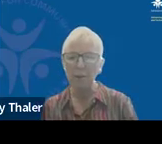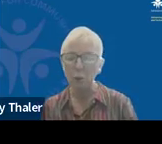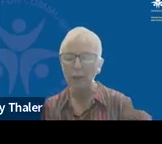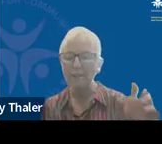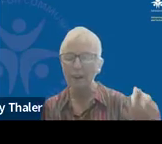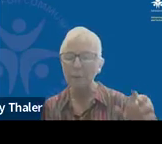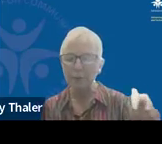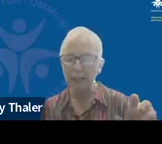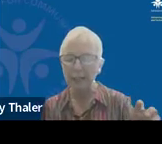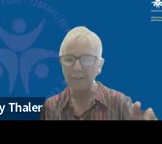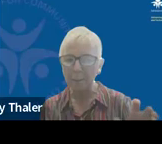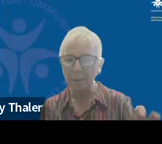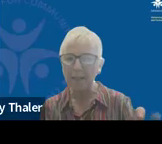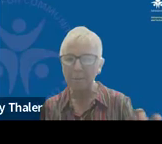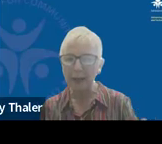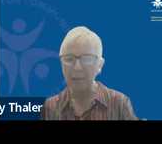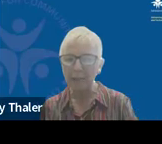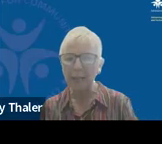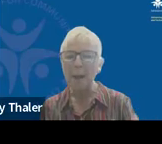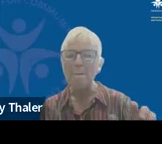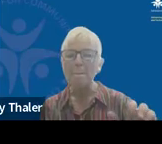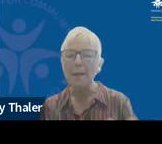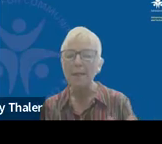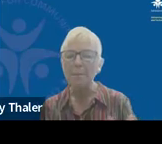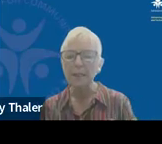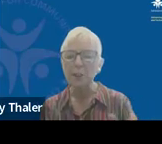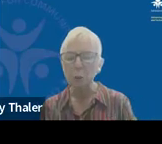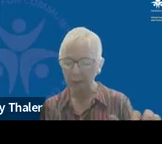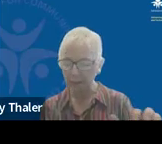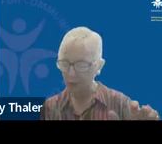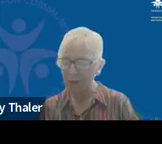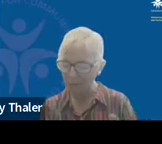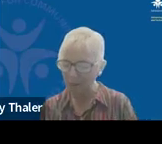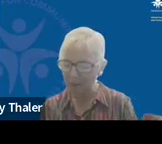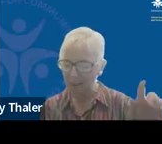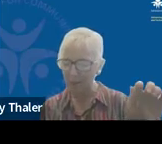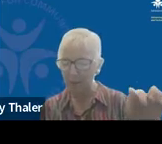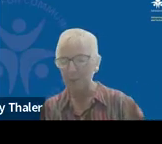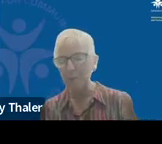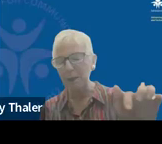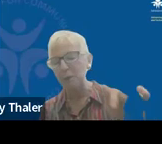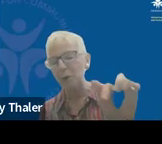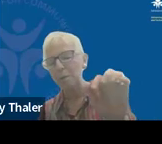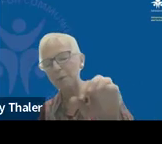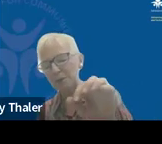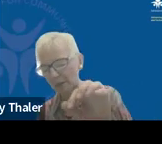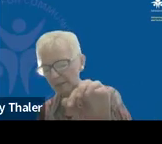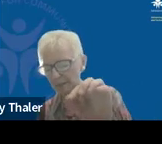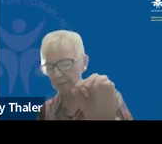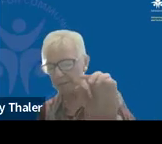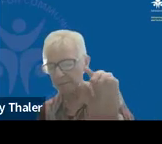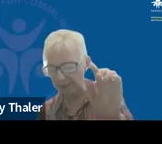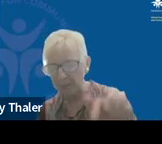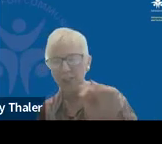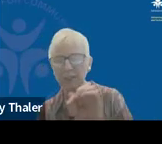of 25% of that big MAC committee must be 25% of it must be people who are members of